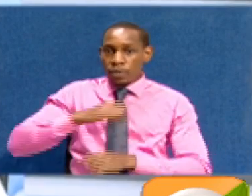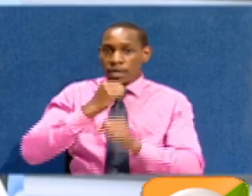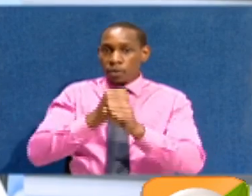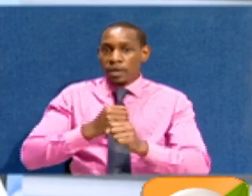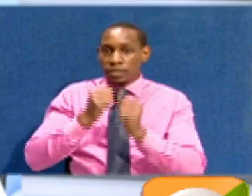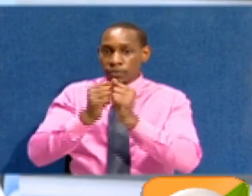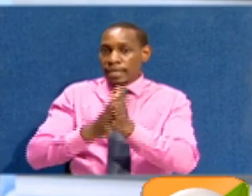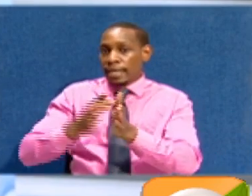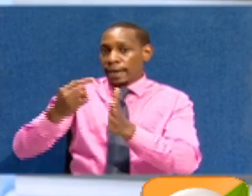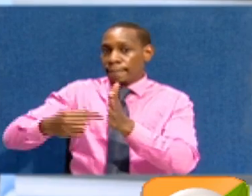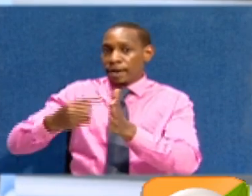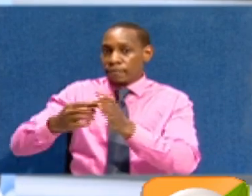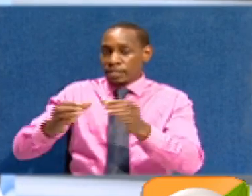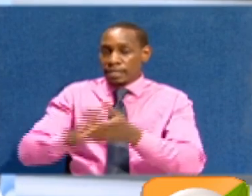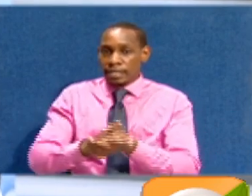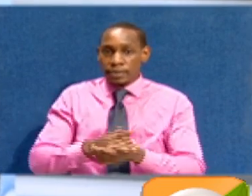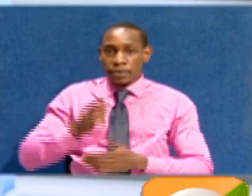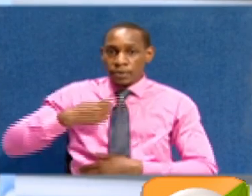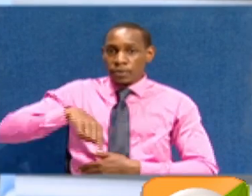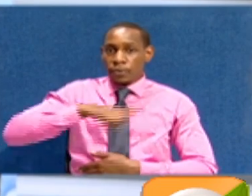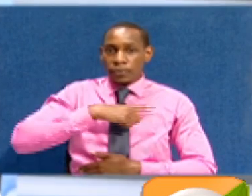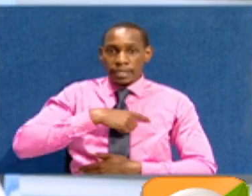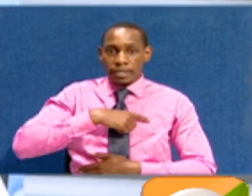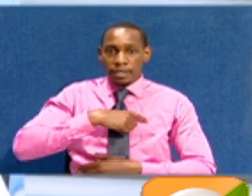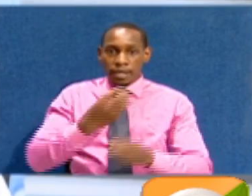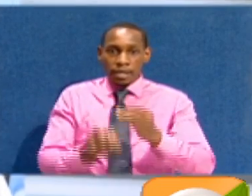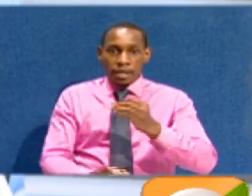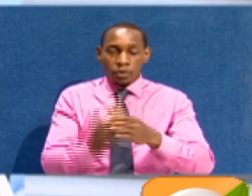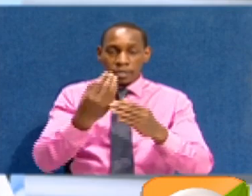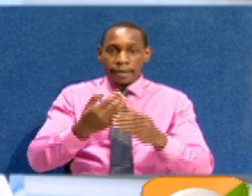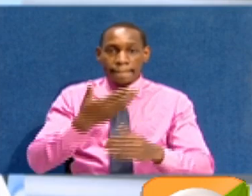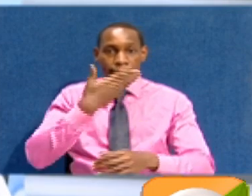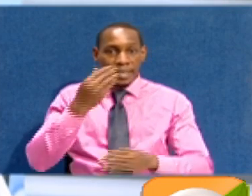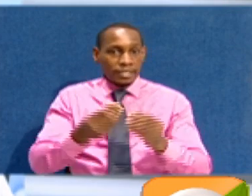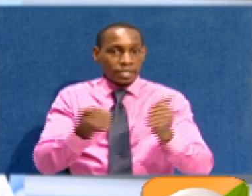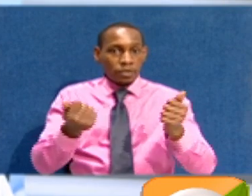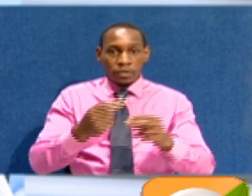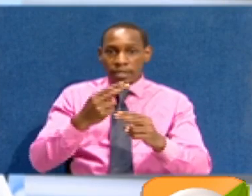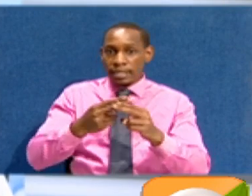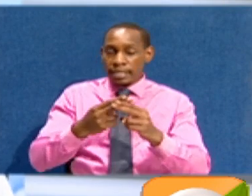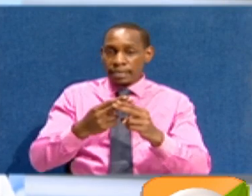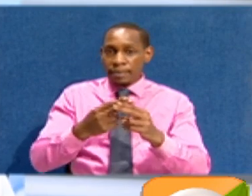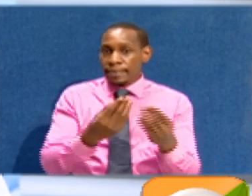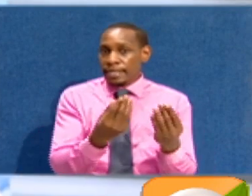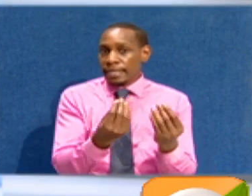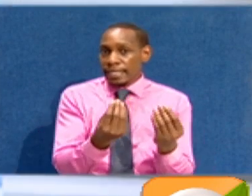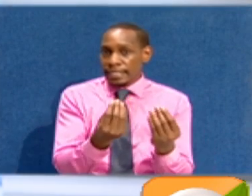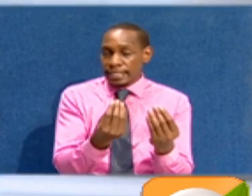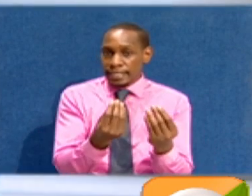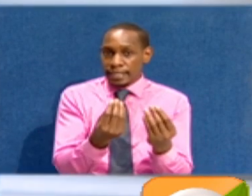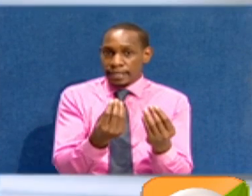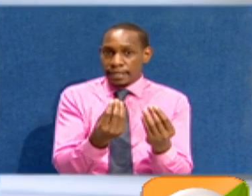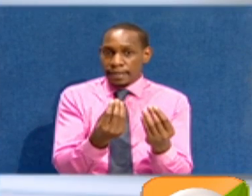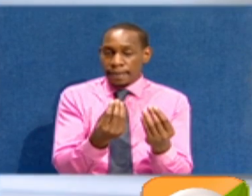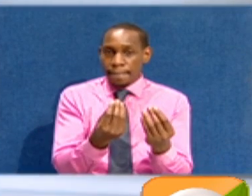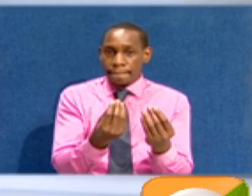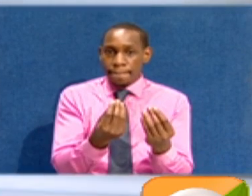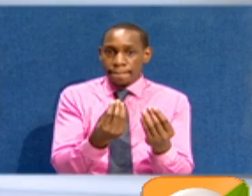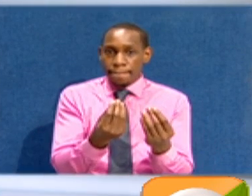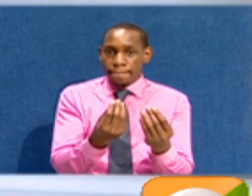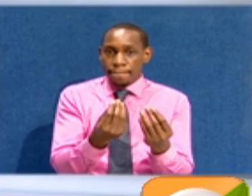with the manufacturers and we came up with a better solution. It's called a simplified cargo